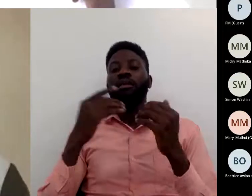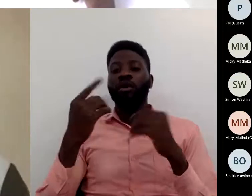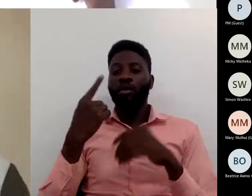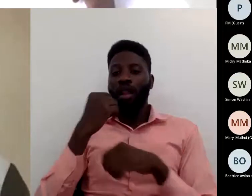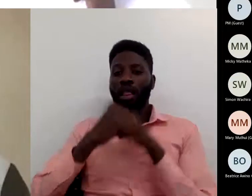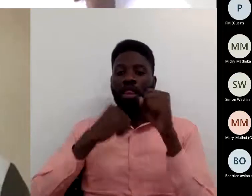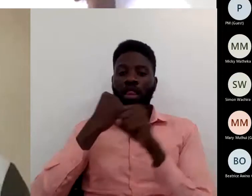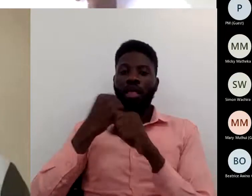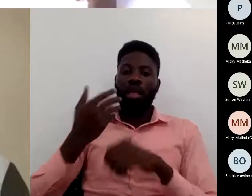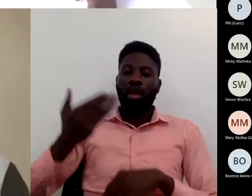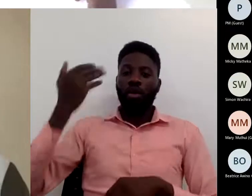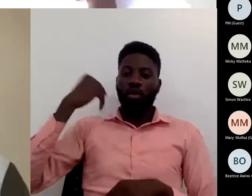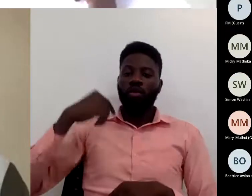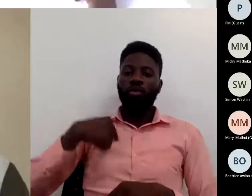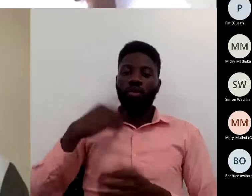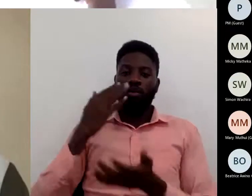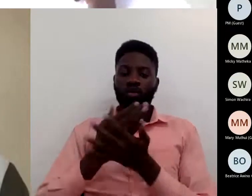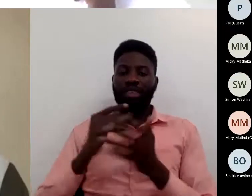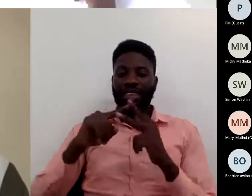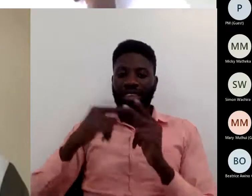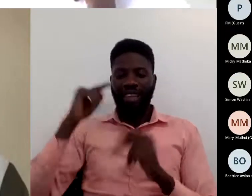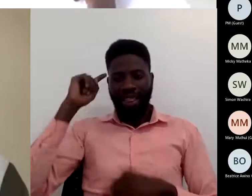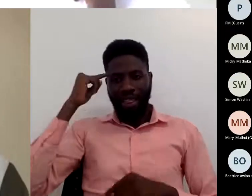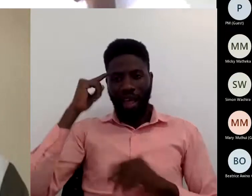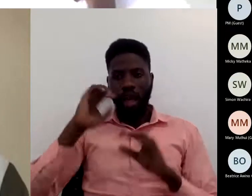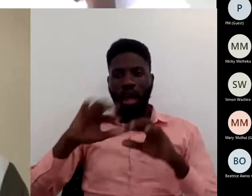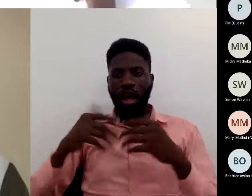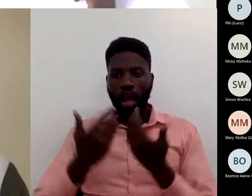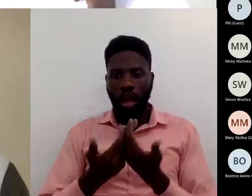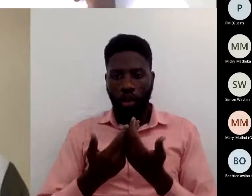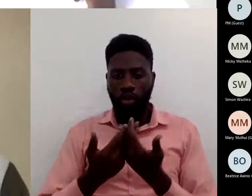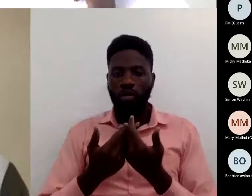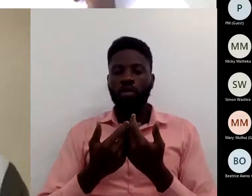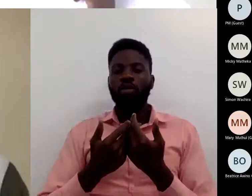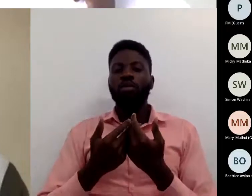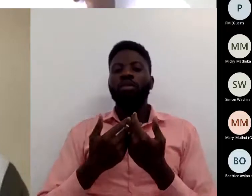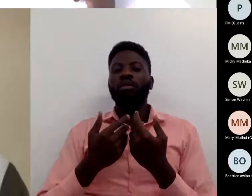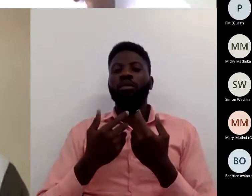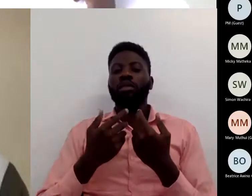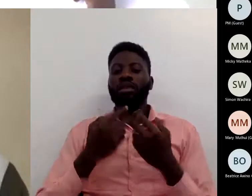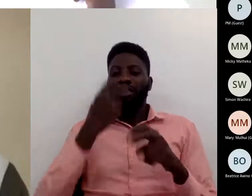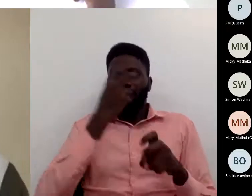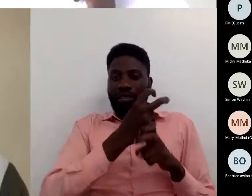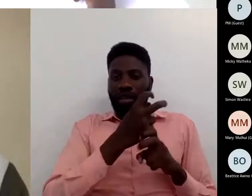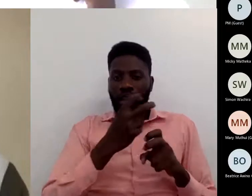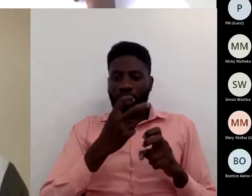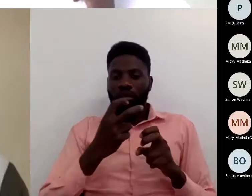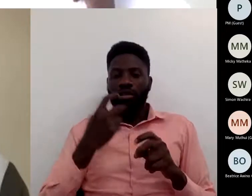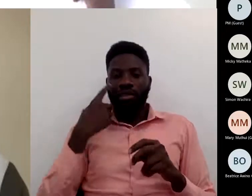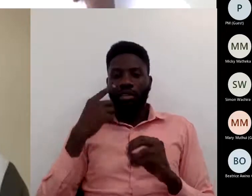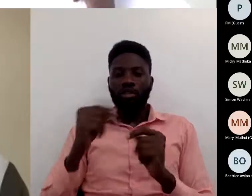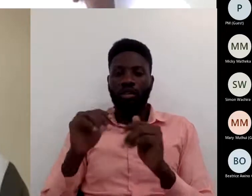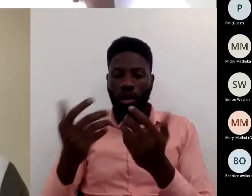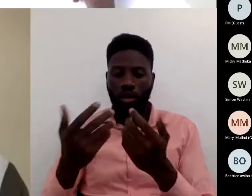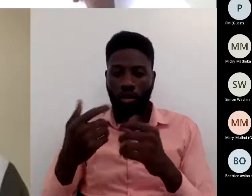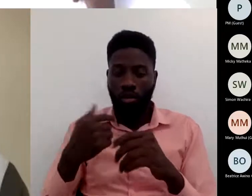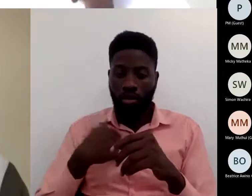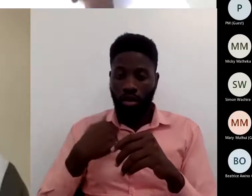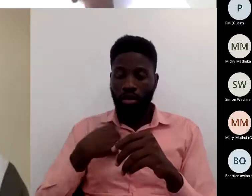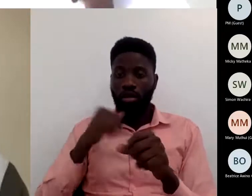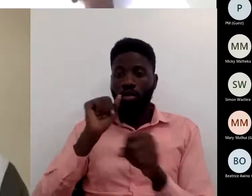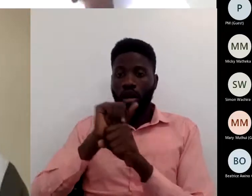started really thinking about how to deal with difficulty. The truth is, personally in my career, I've never had